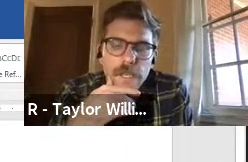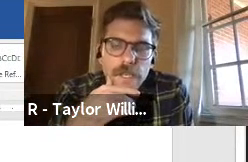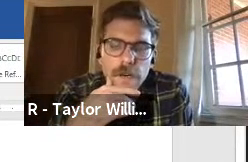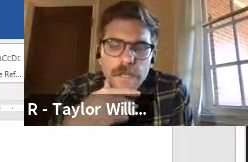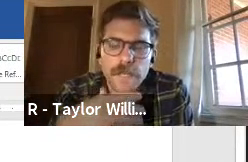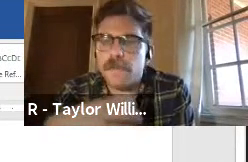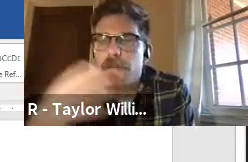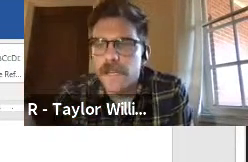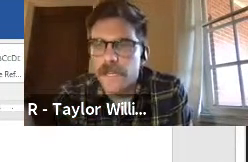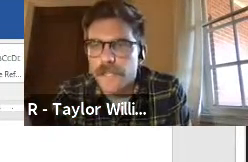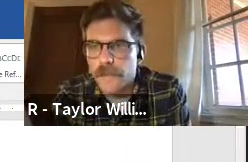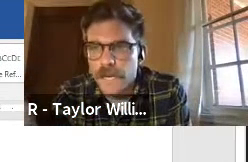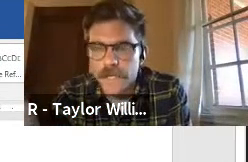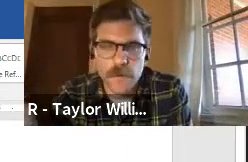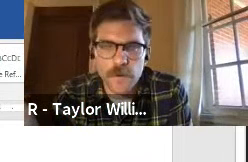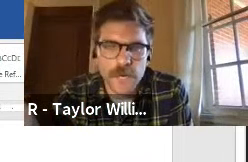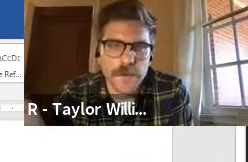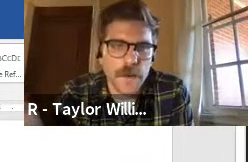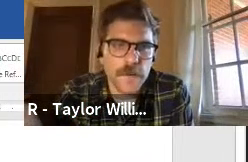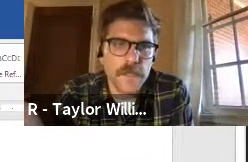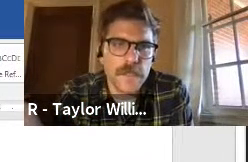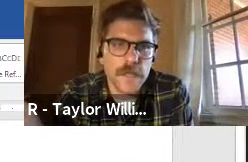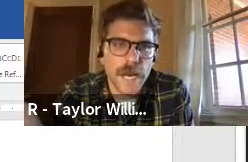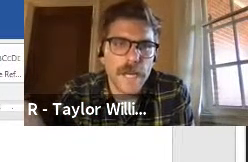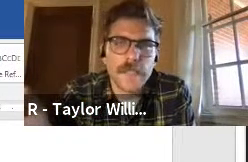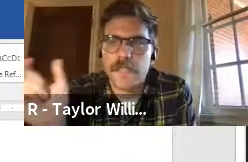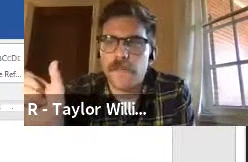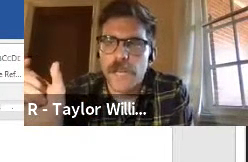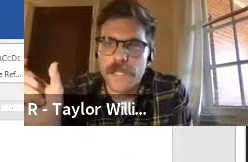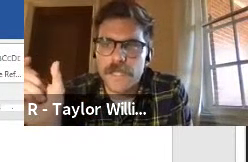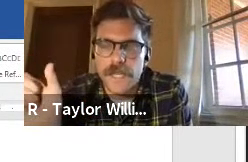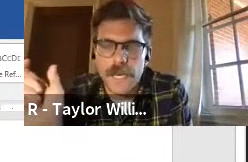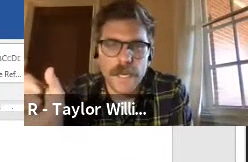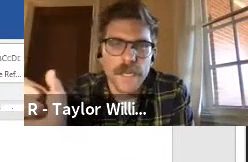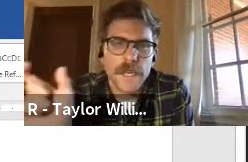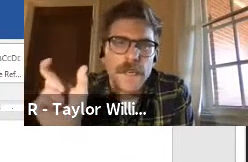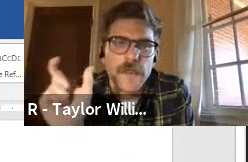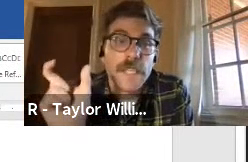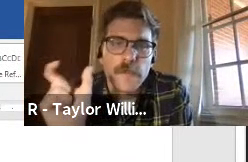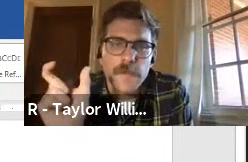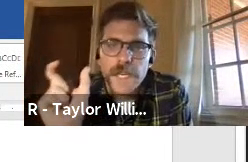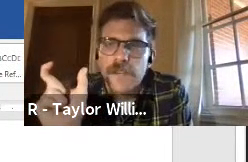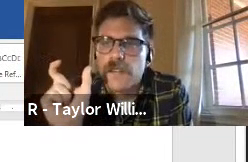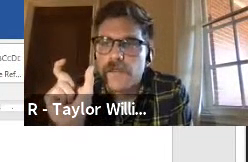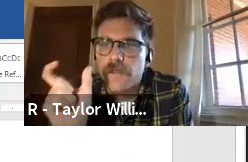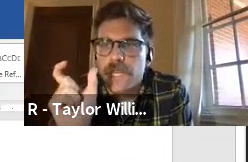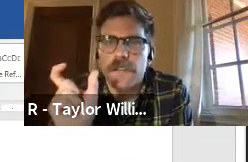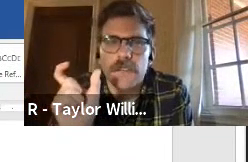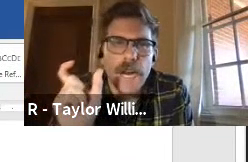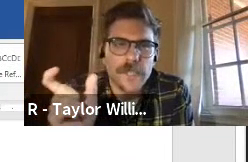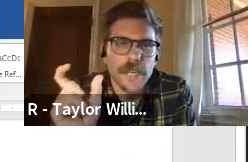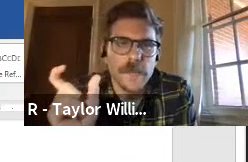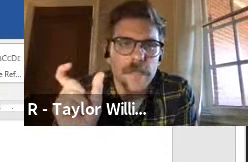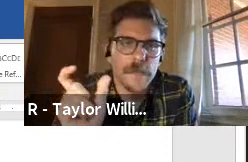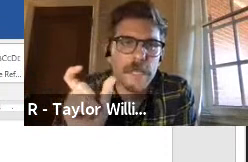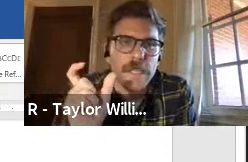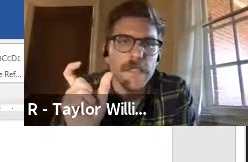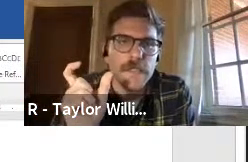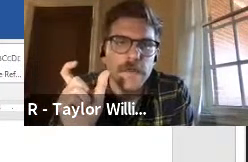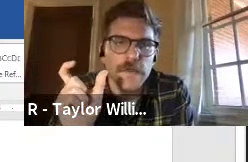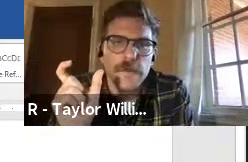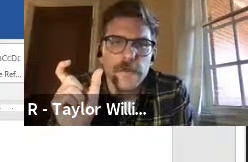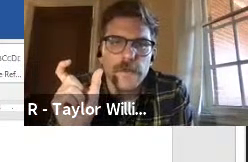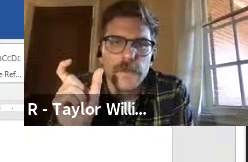around, you know, if it doesn't appear in like the meeting summary or notes, that this is a good place to say like, these are the particular action items that we